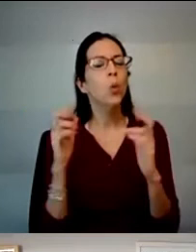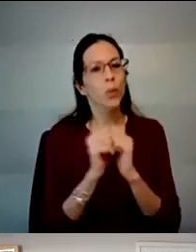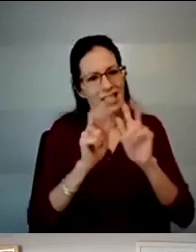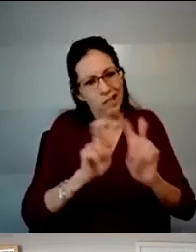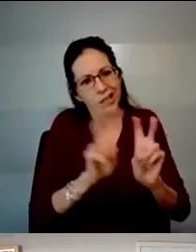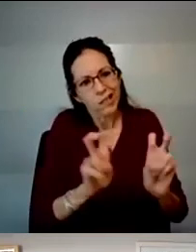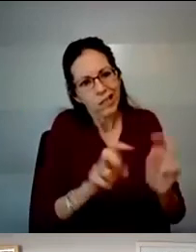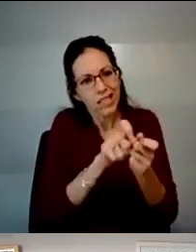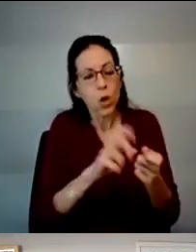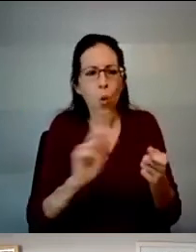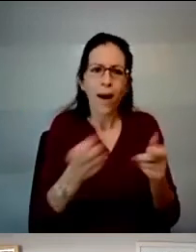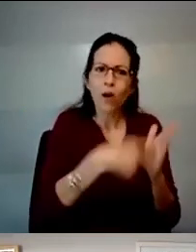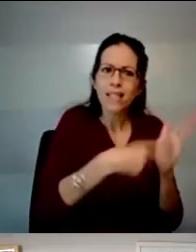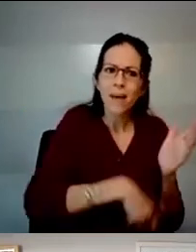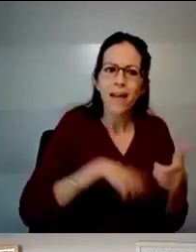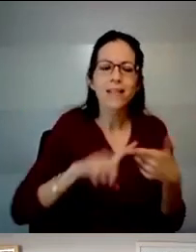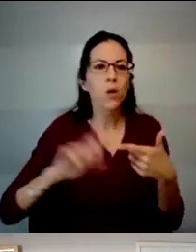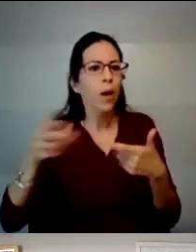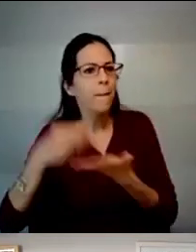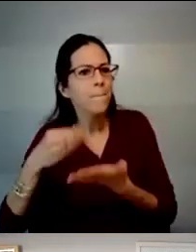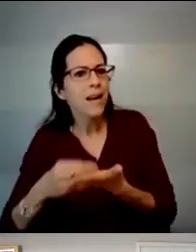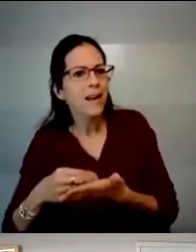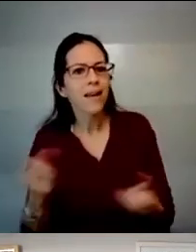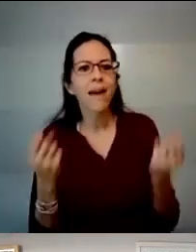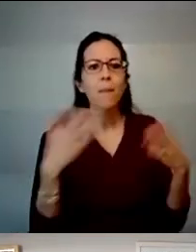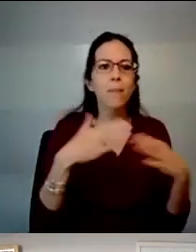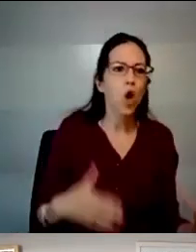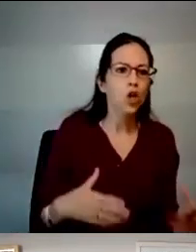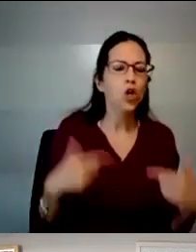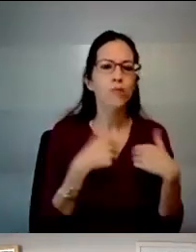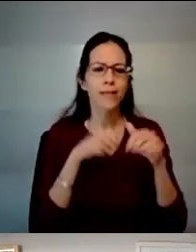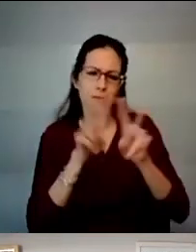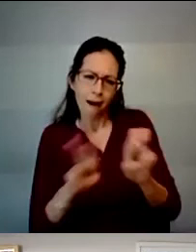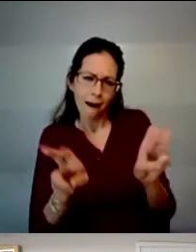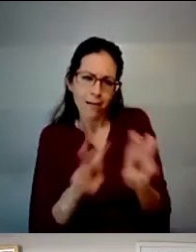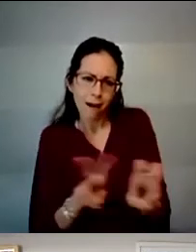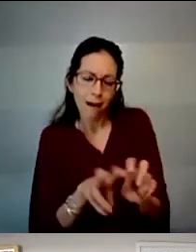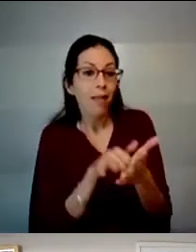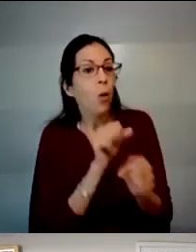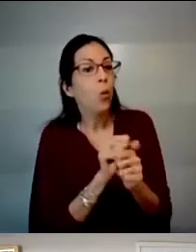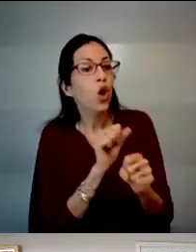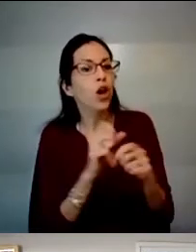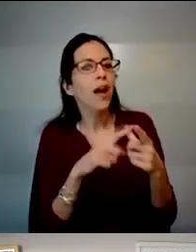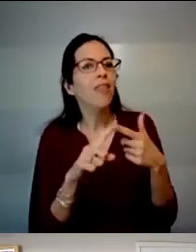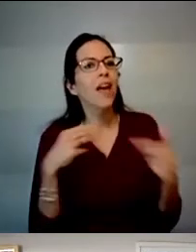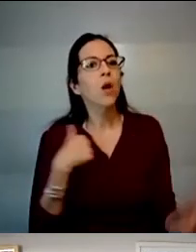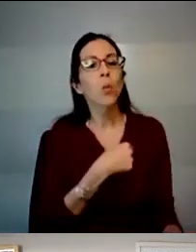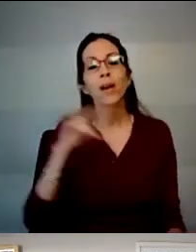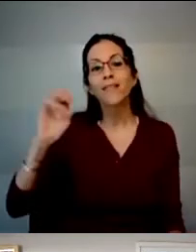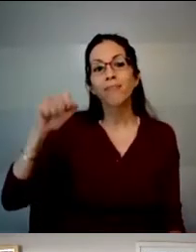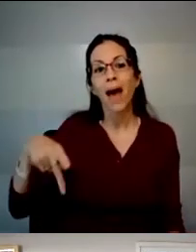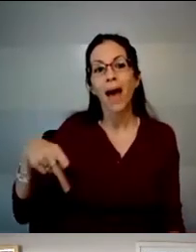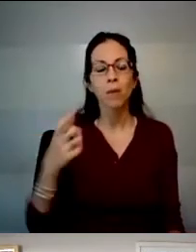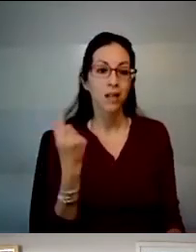where the money was, how many partners we had, and we just dissect the work we do. And, you know, we map it out. I mean, my document looks